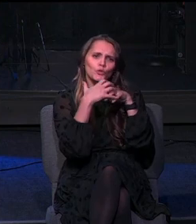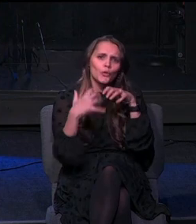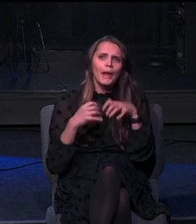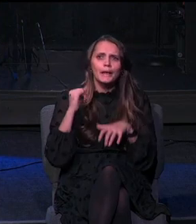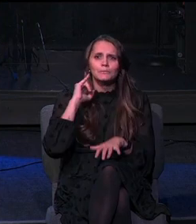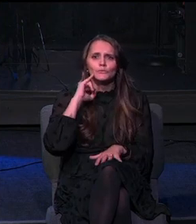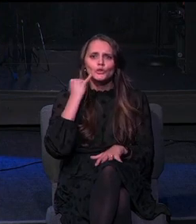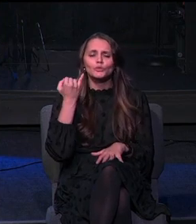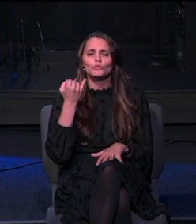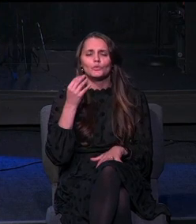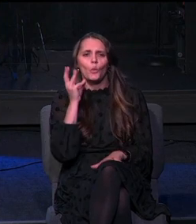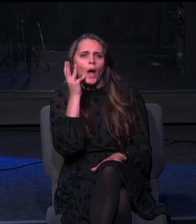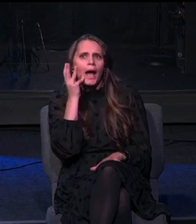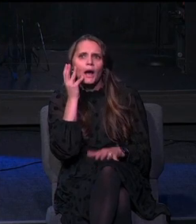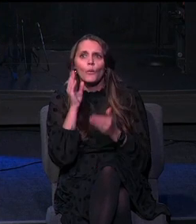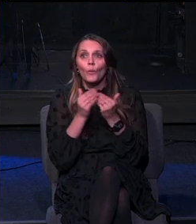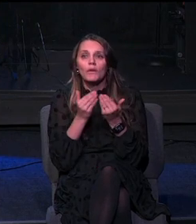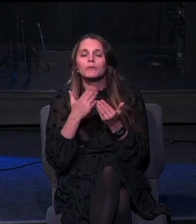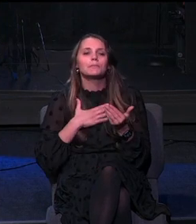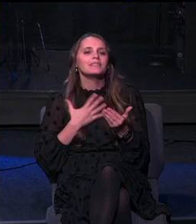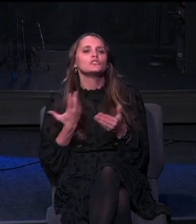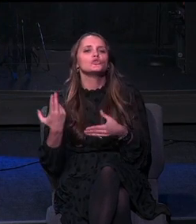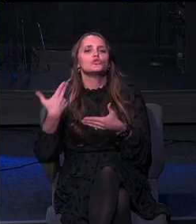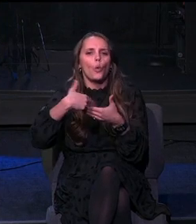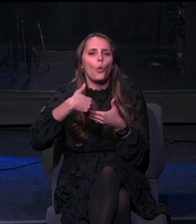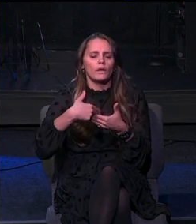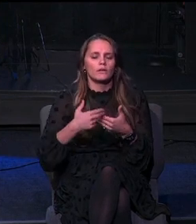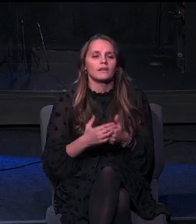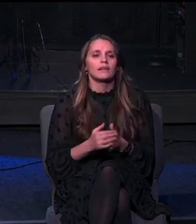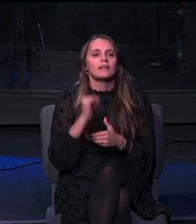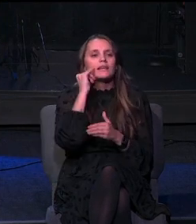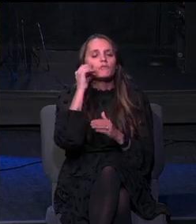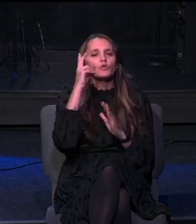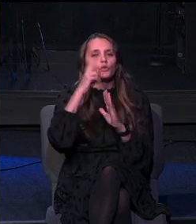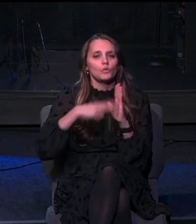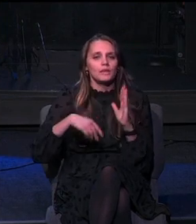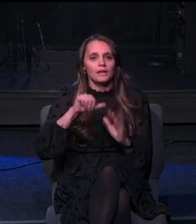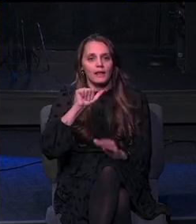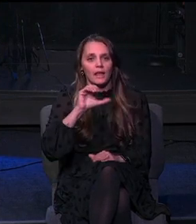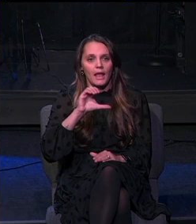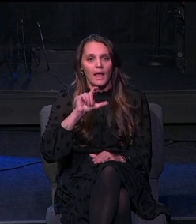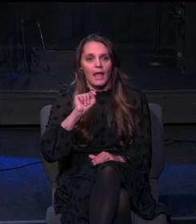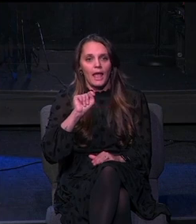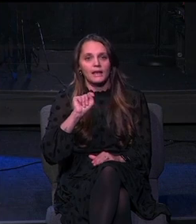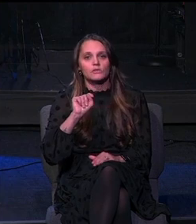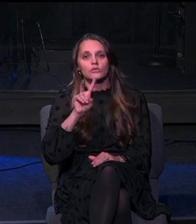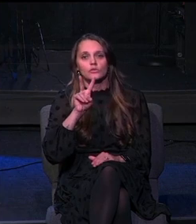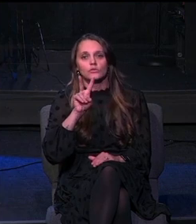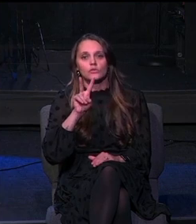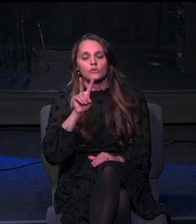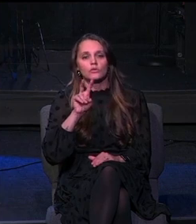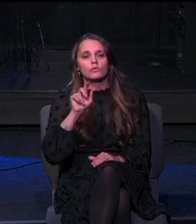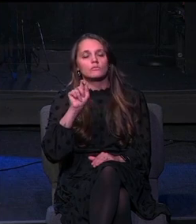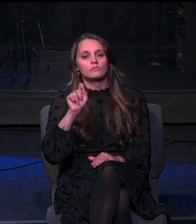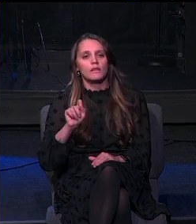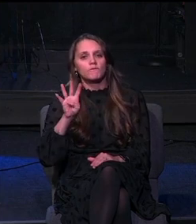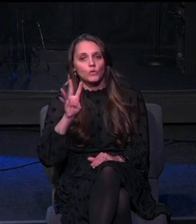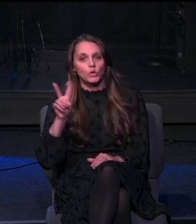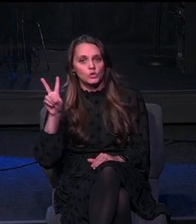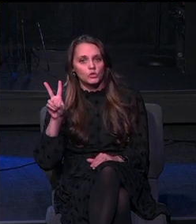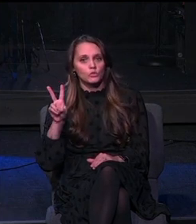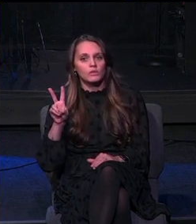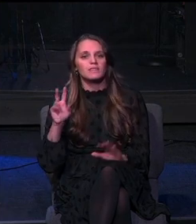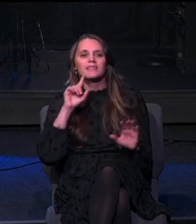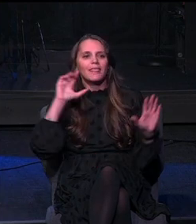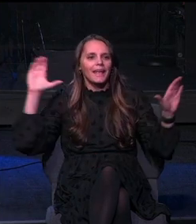please join in with us. If you read Acts 2:42, again, it says they all gathered together and they broke bread